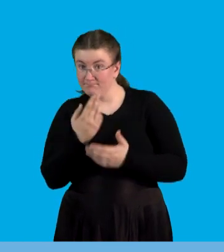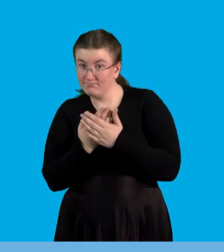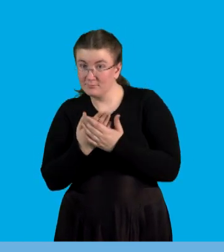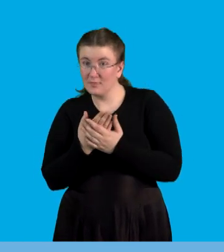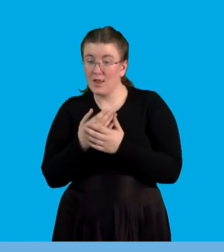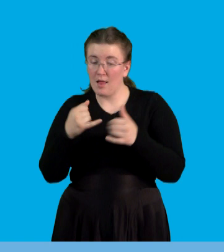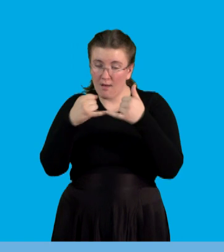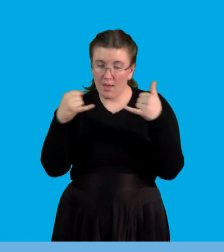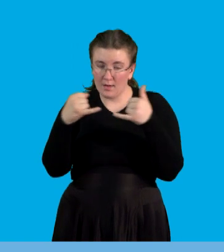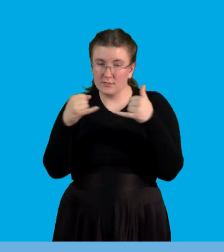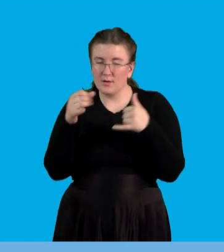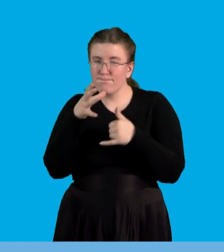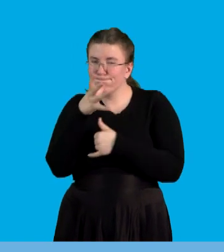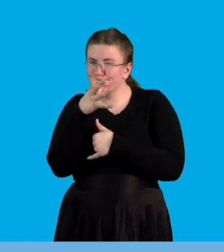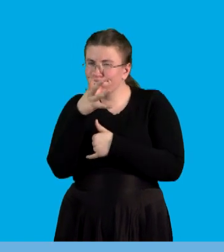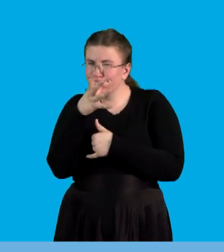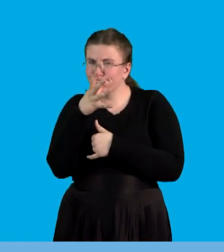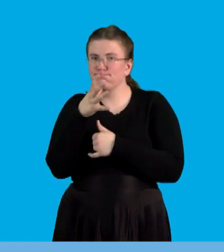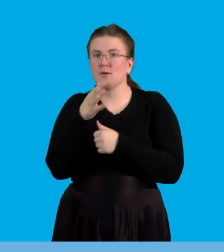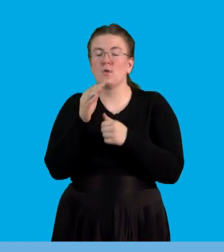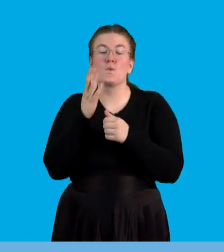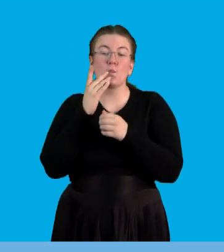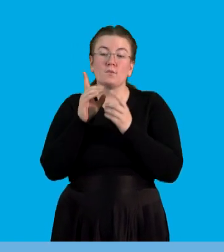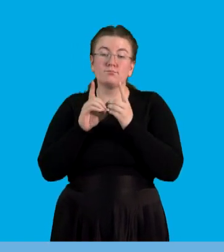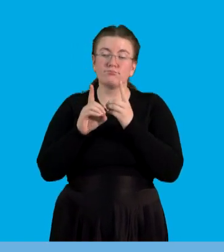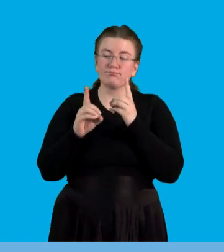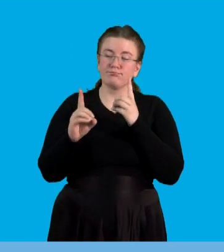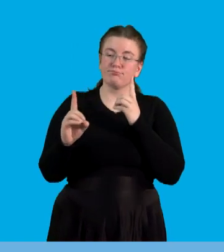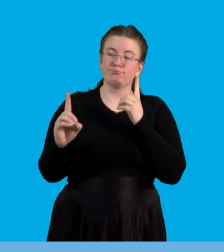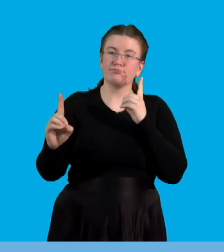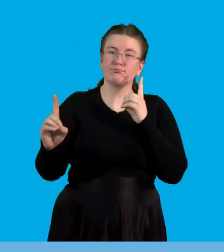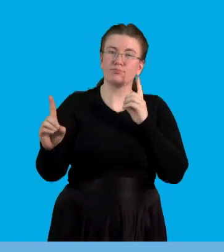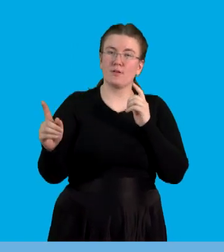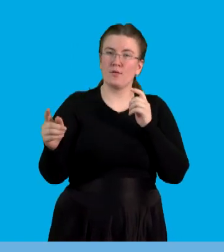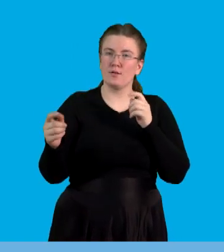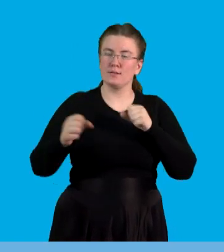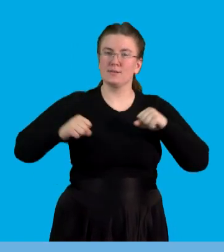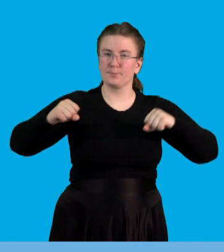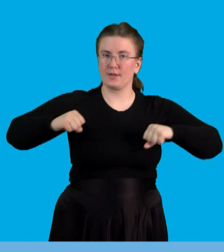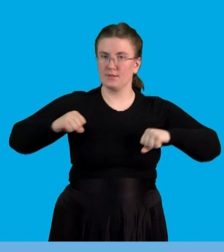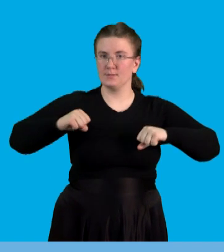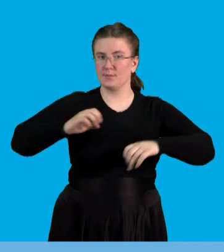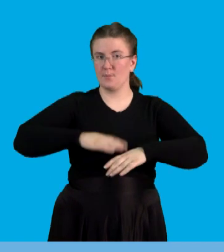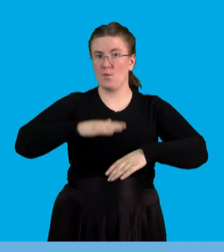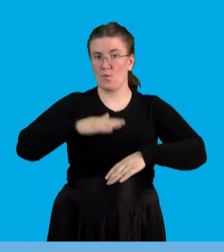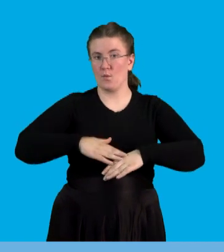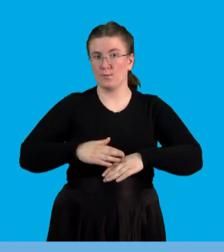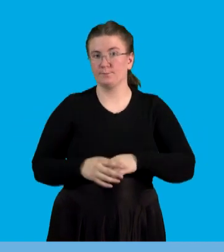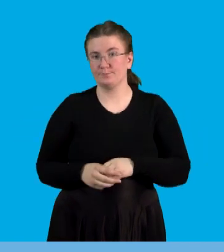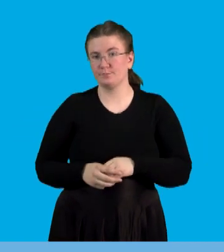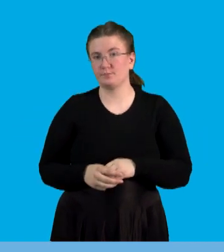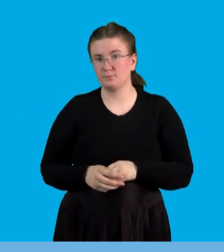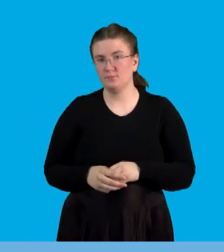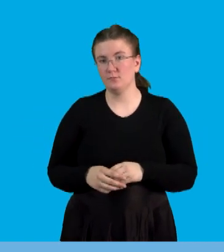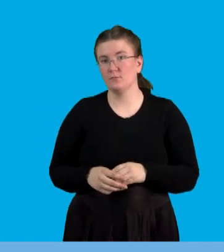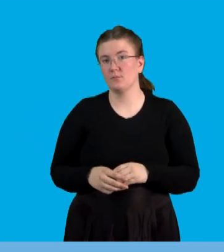the lines, they are dense. There's more lines around the poles. And as you're moving away from the poles, there's more lines around the